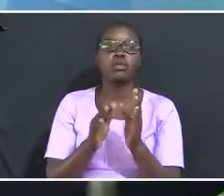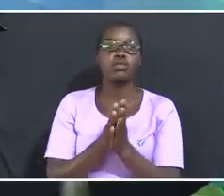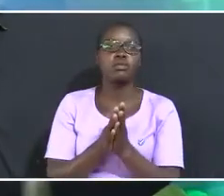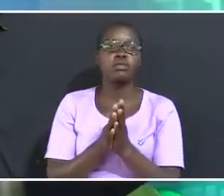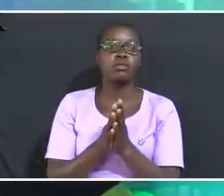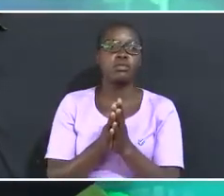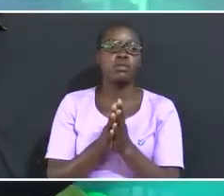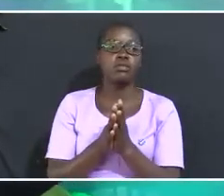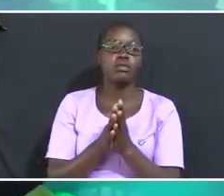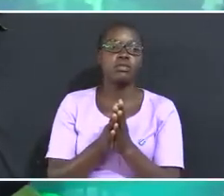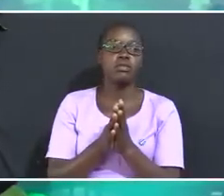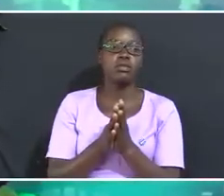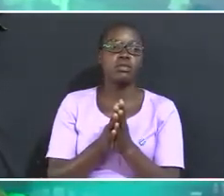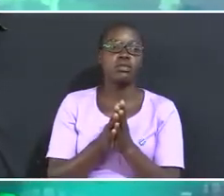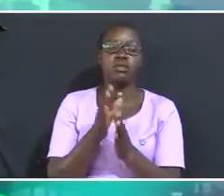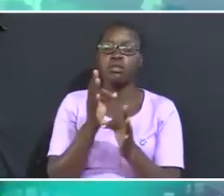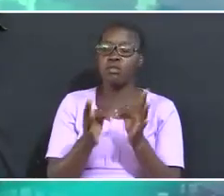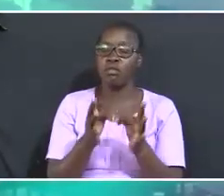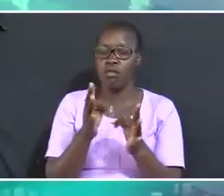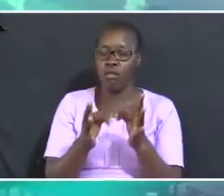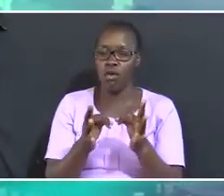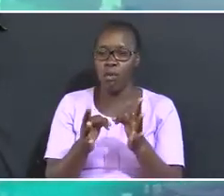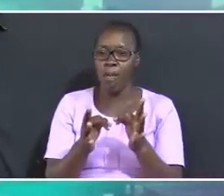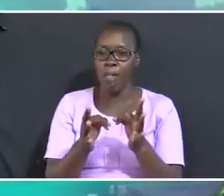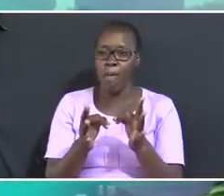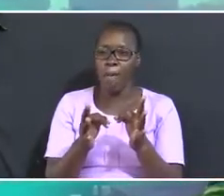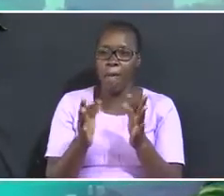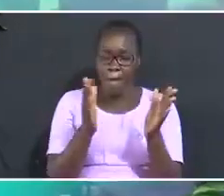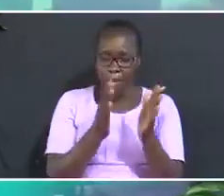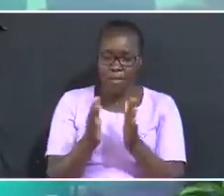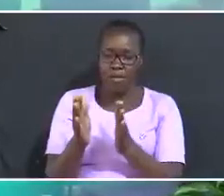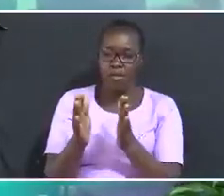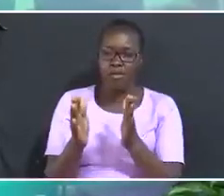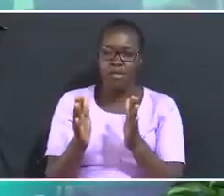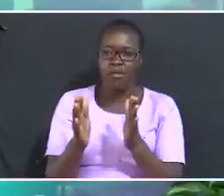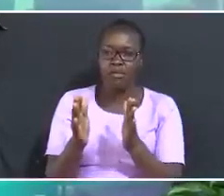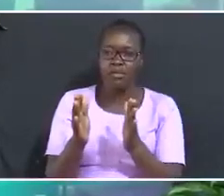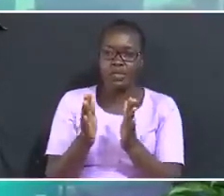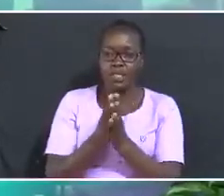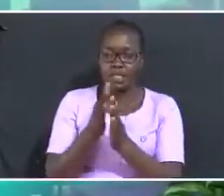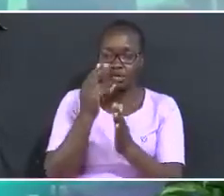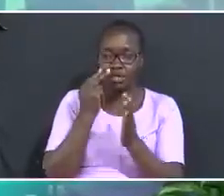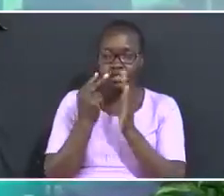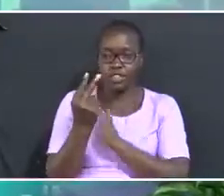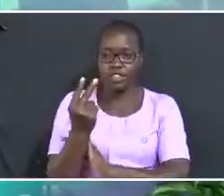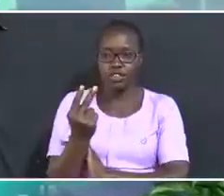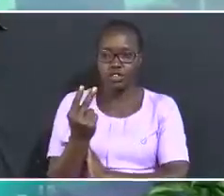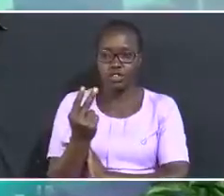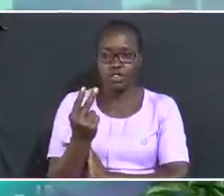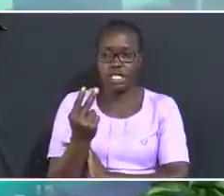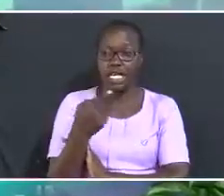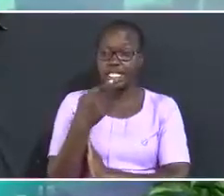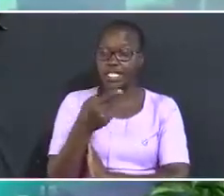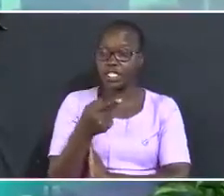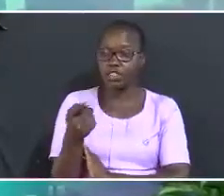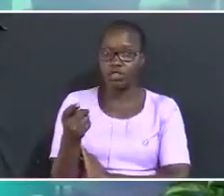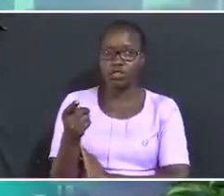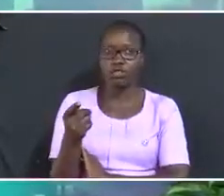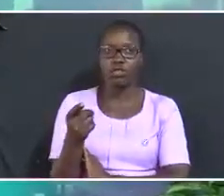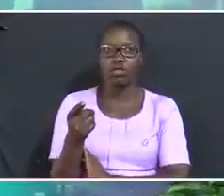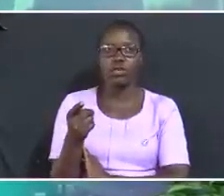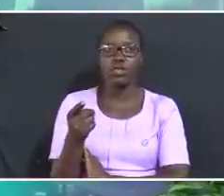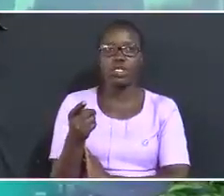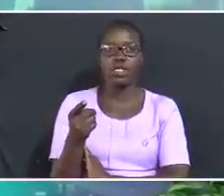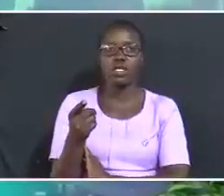that. If that is our strategy, that is our vision, let me tell you the facts.